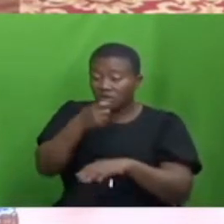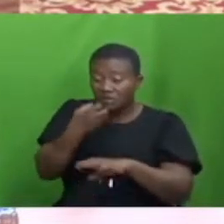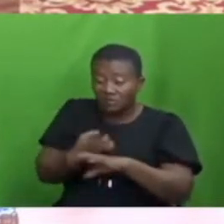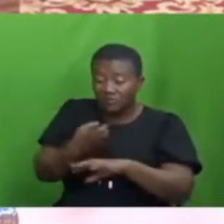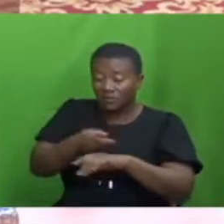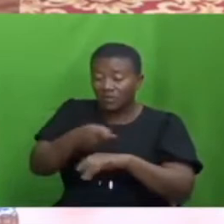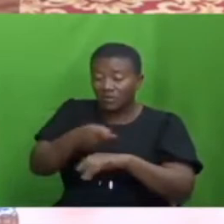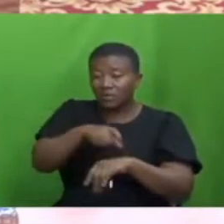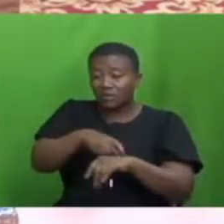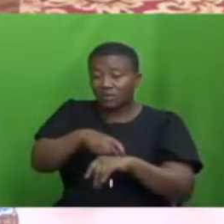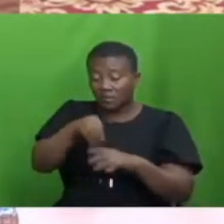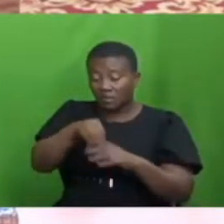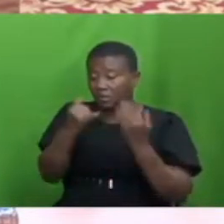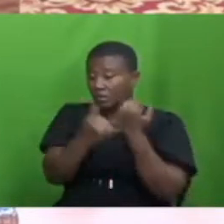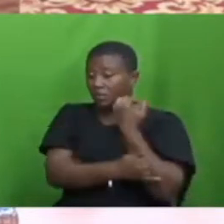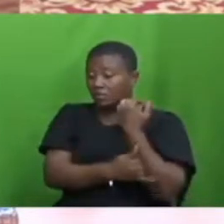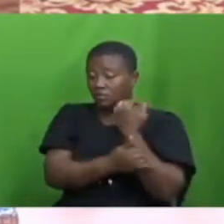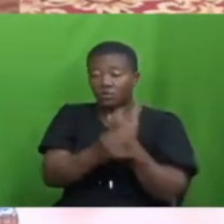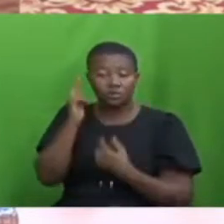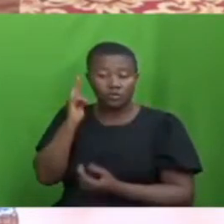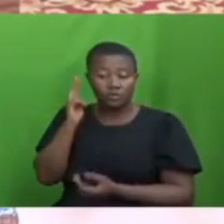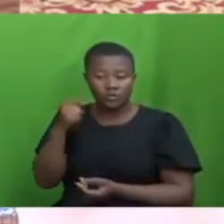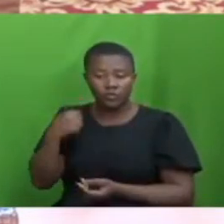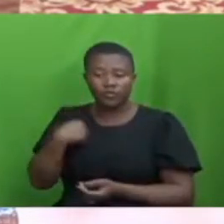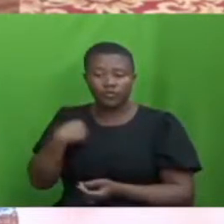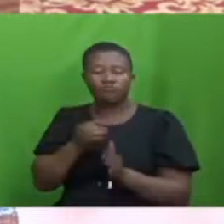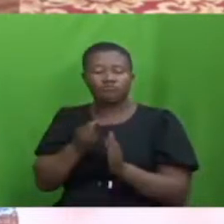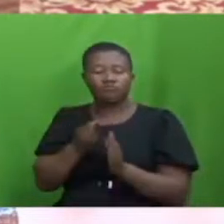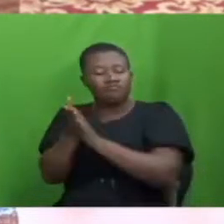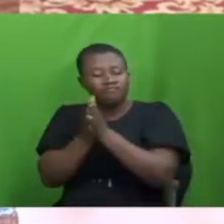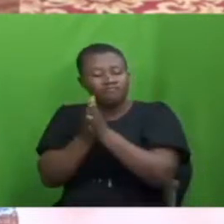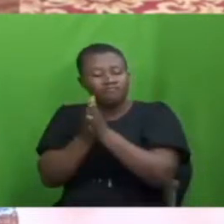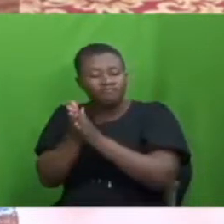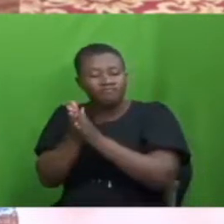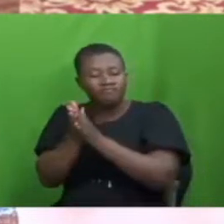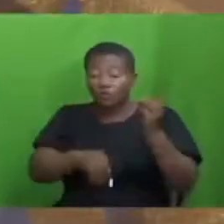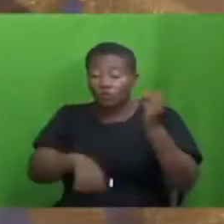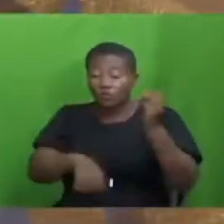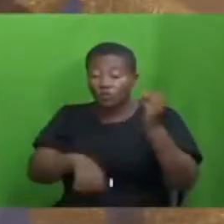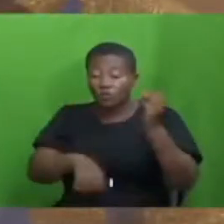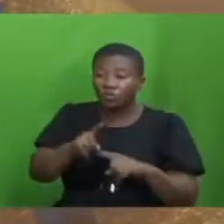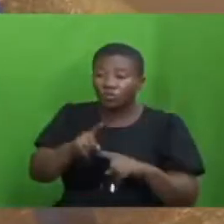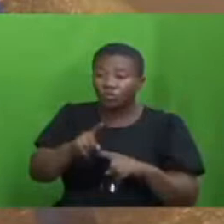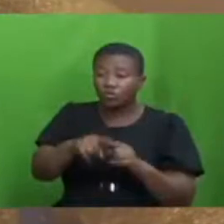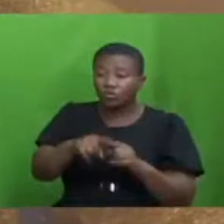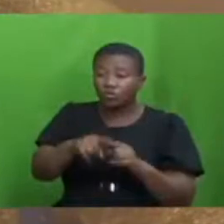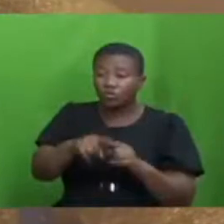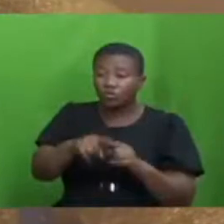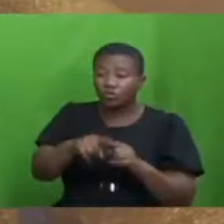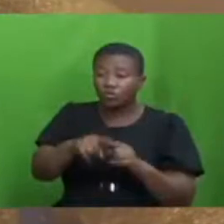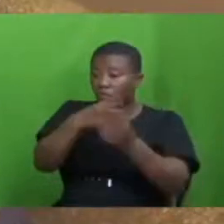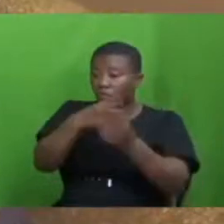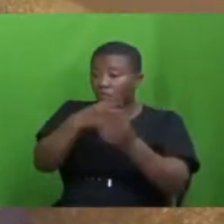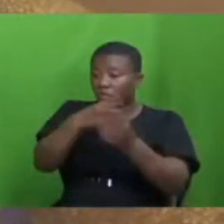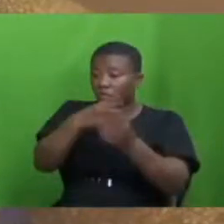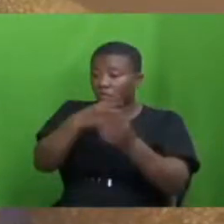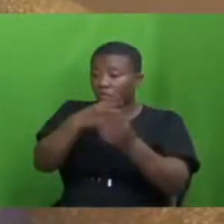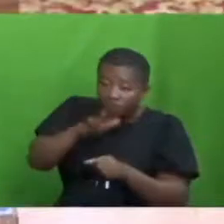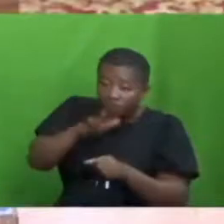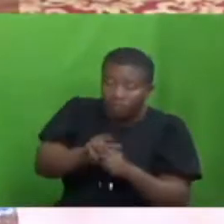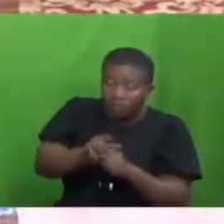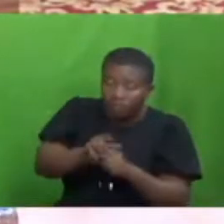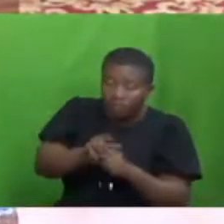country's economic history. We appreciate your contribution towards turning the corner and commitment to partner us